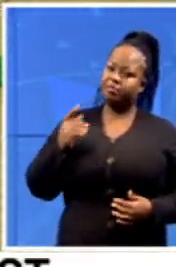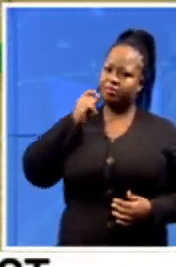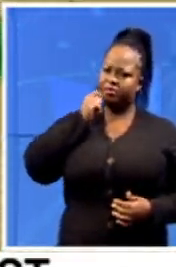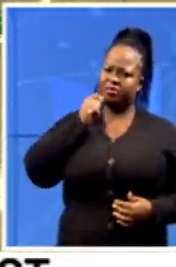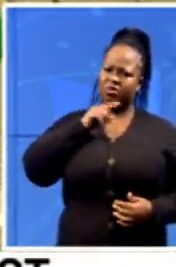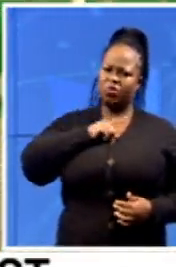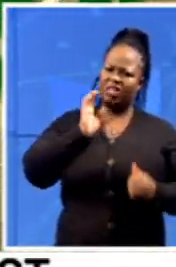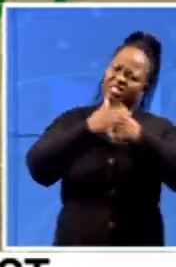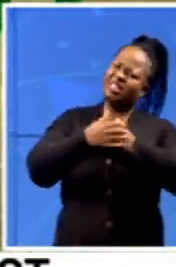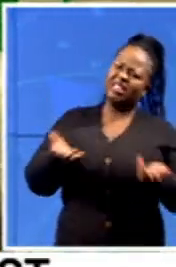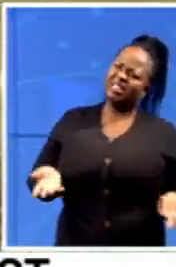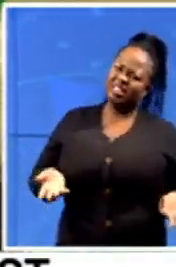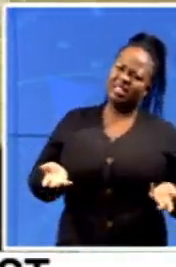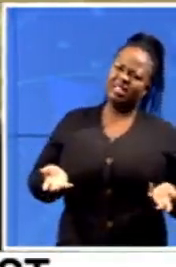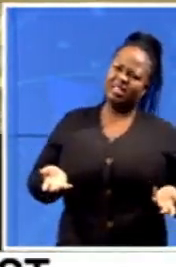here explain.